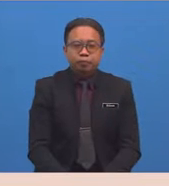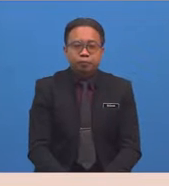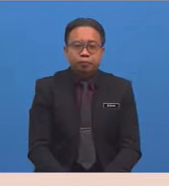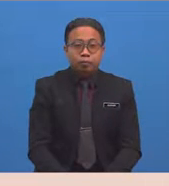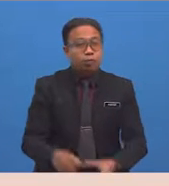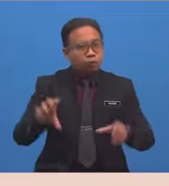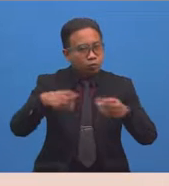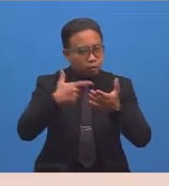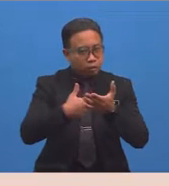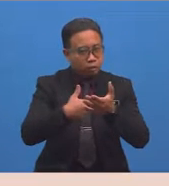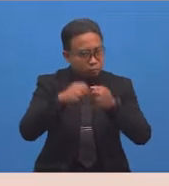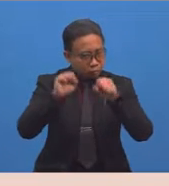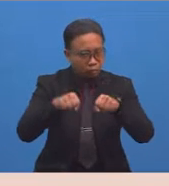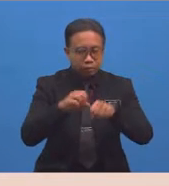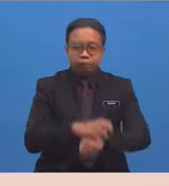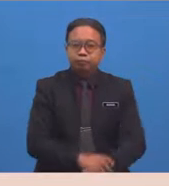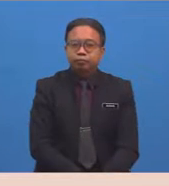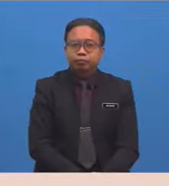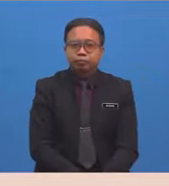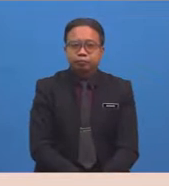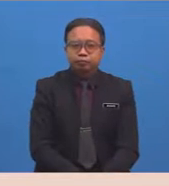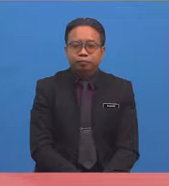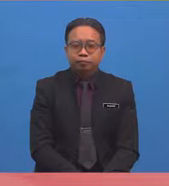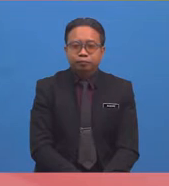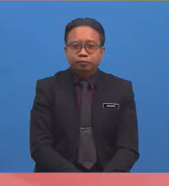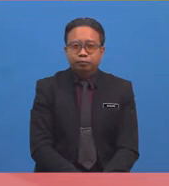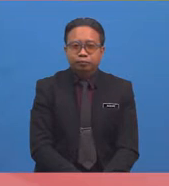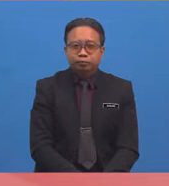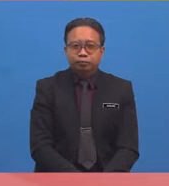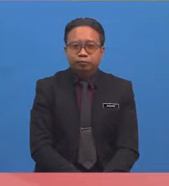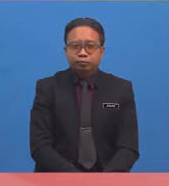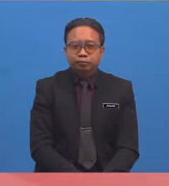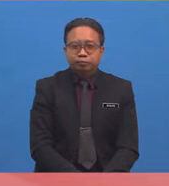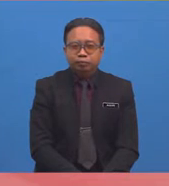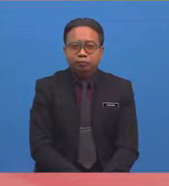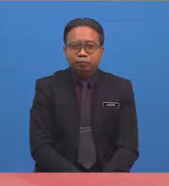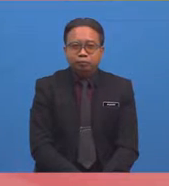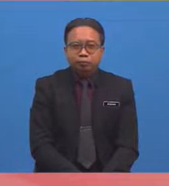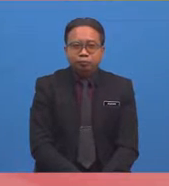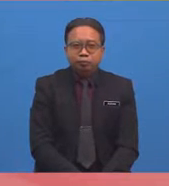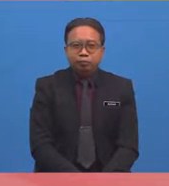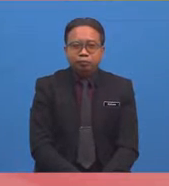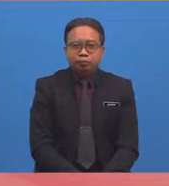do this again. Would you like to do it again? Of course. Let's go. No looking. All right.